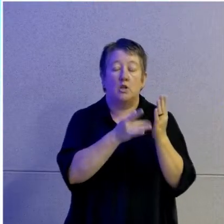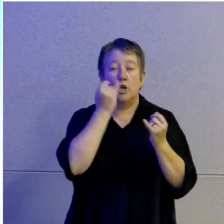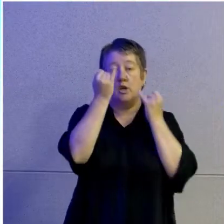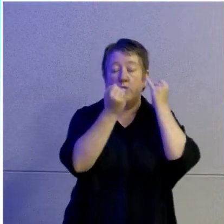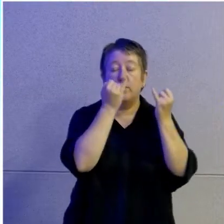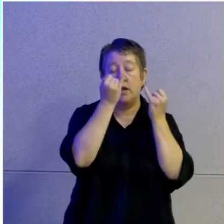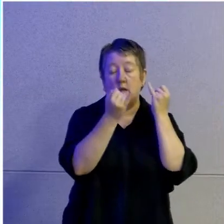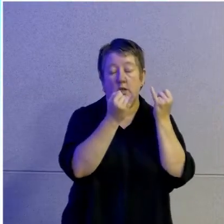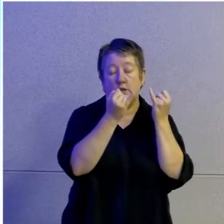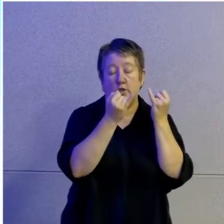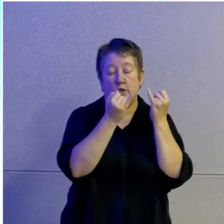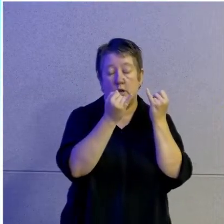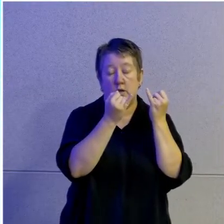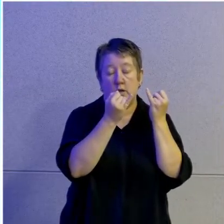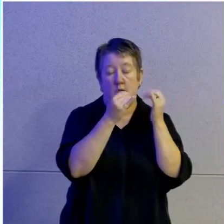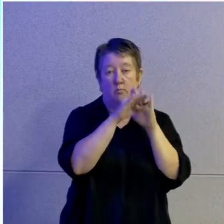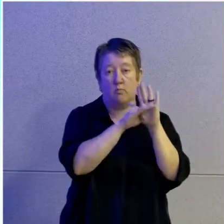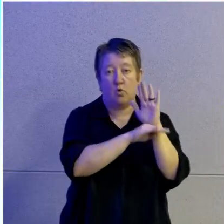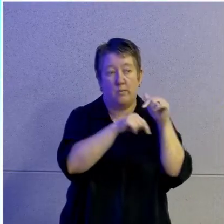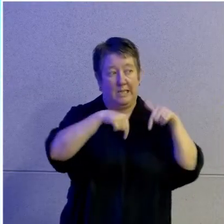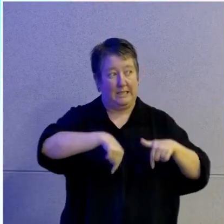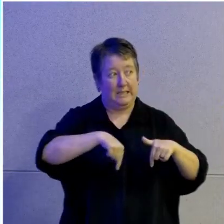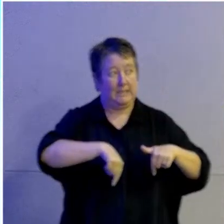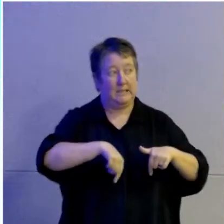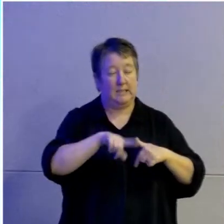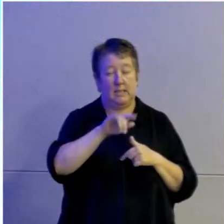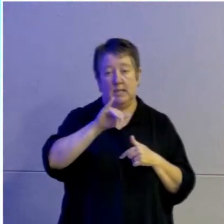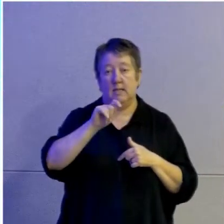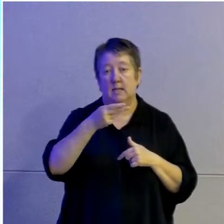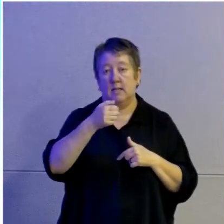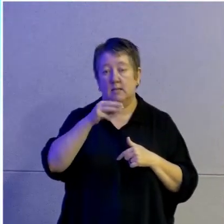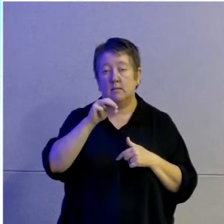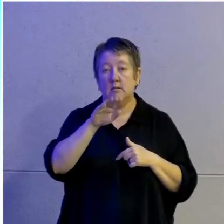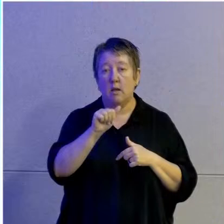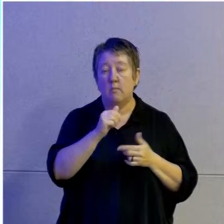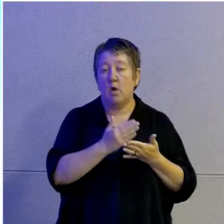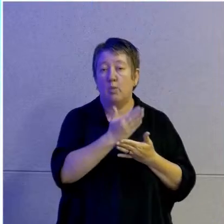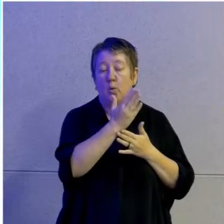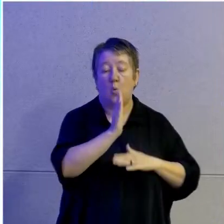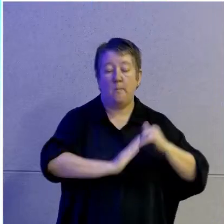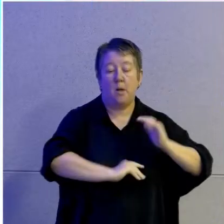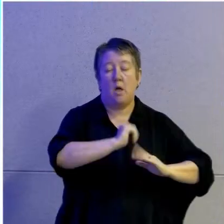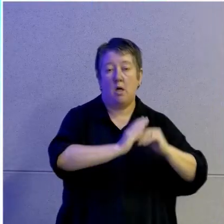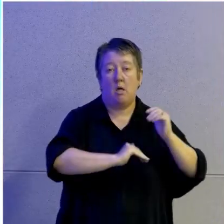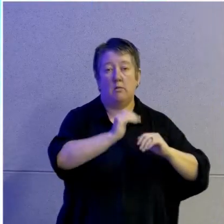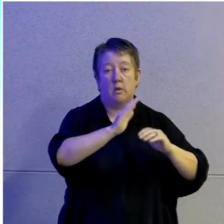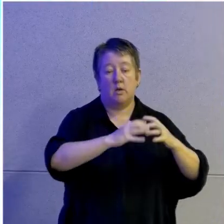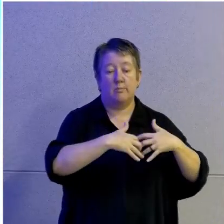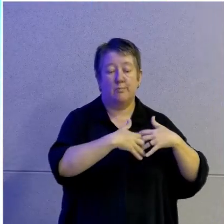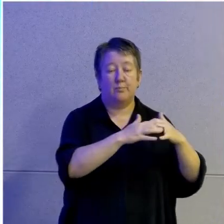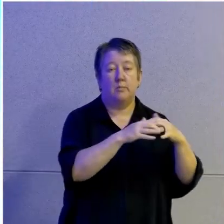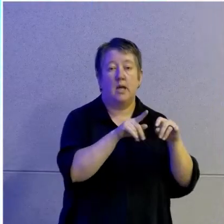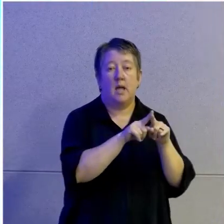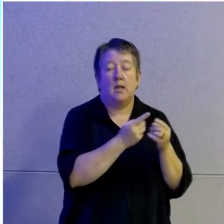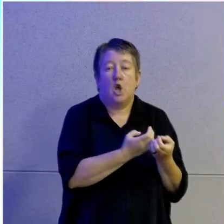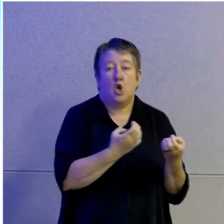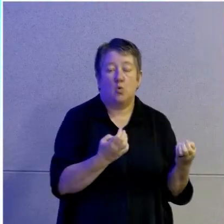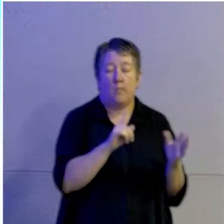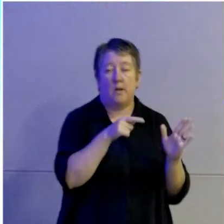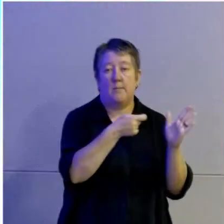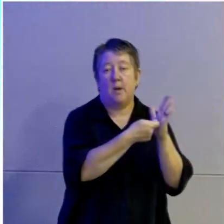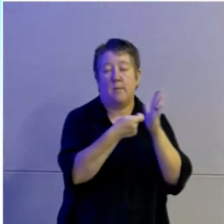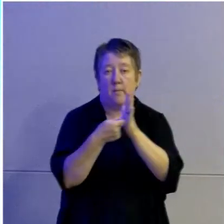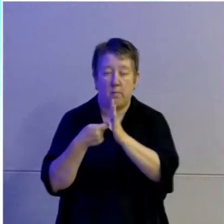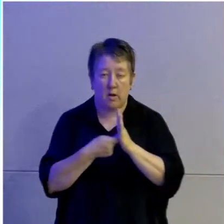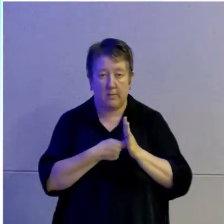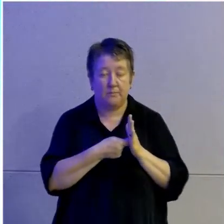CHIP, here at Itemba Labs, through the erection of a building and the purchase of equipment. And